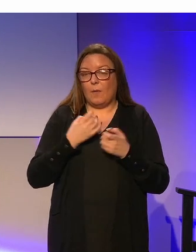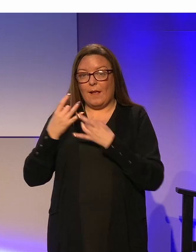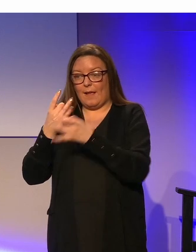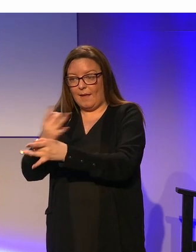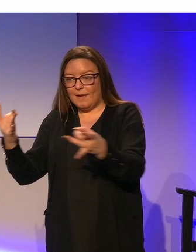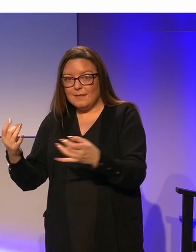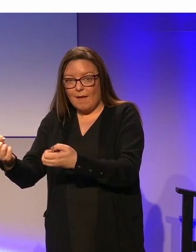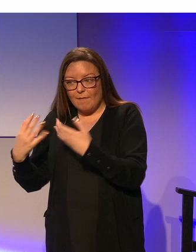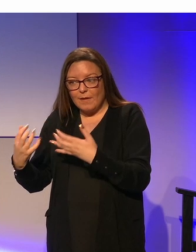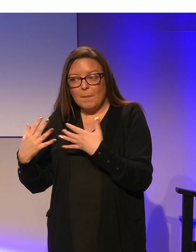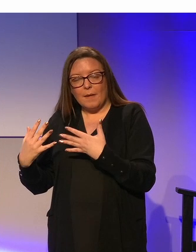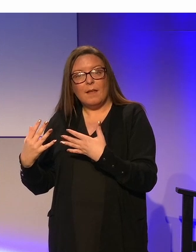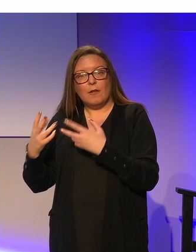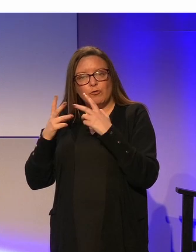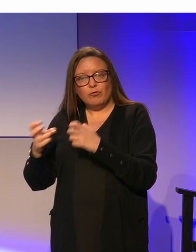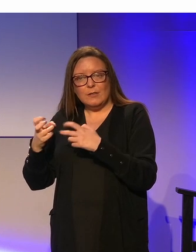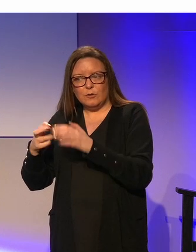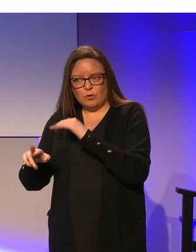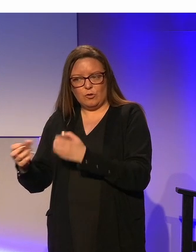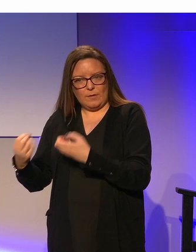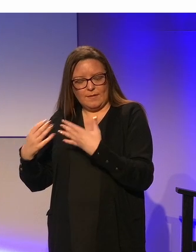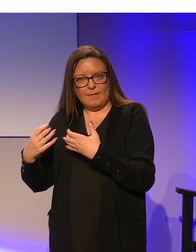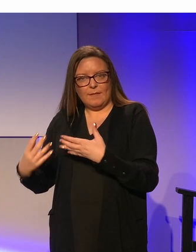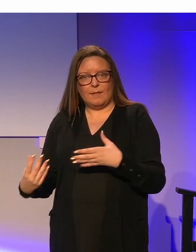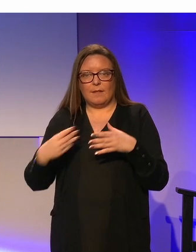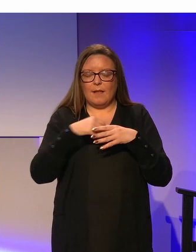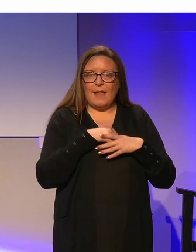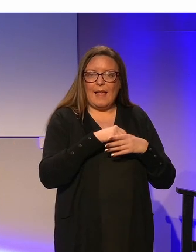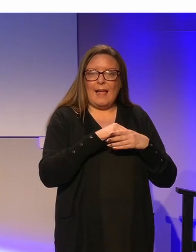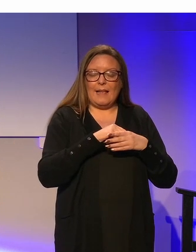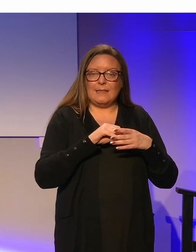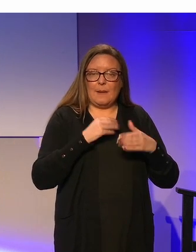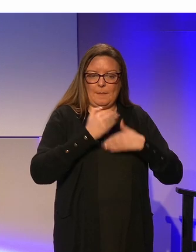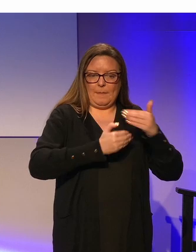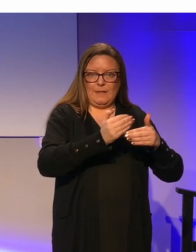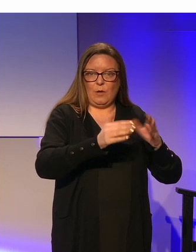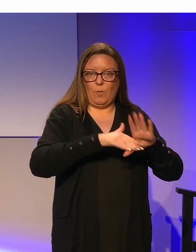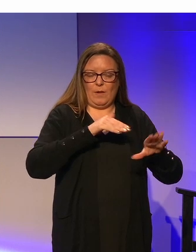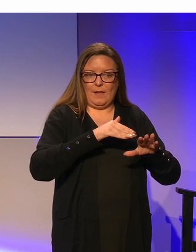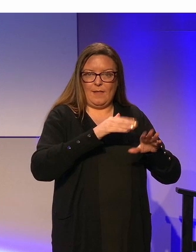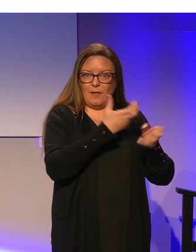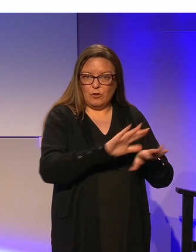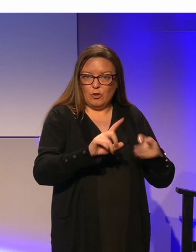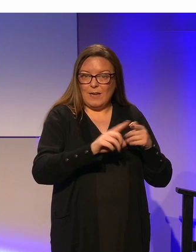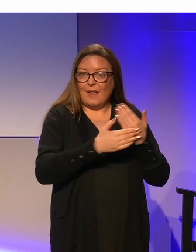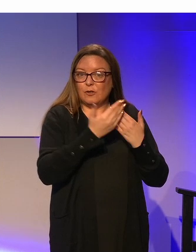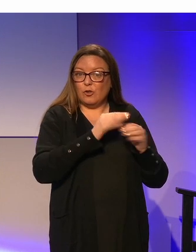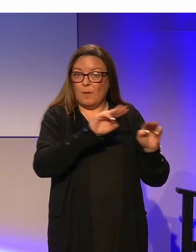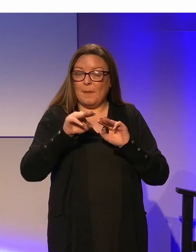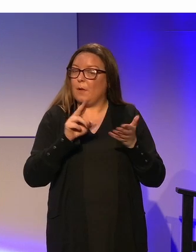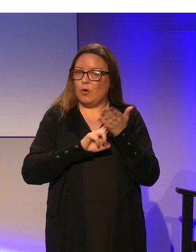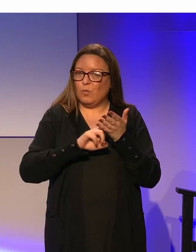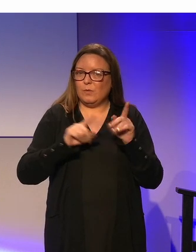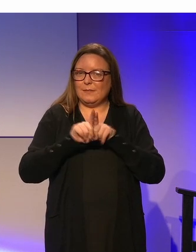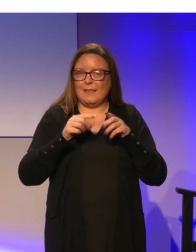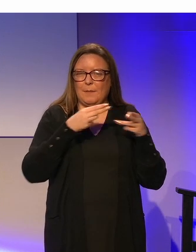teacher researchers. And in the case of the participation encounters with children and young people, they tried out those methods in